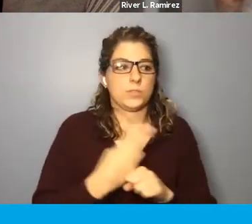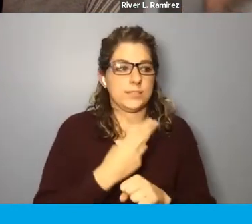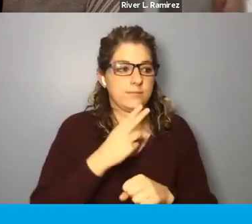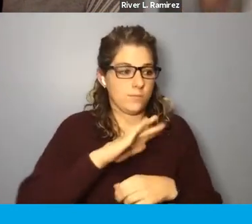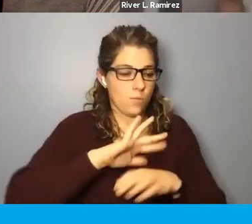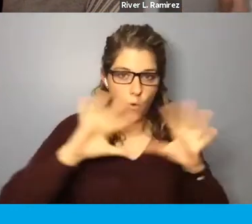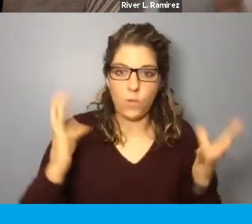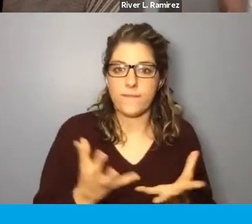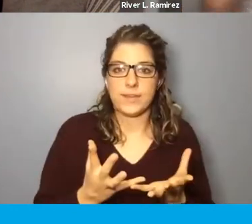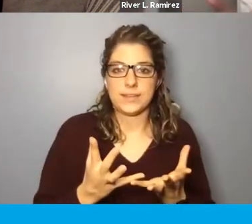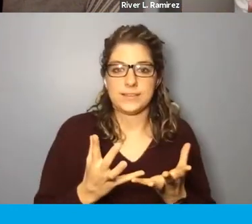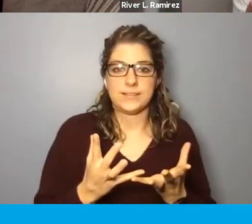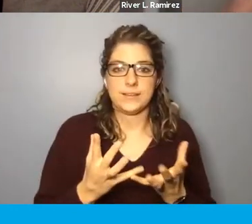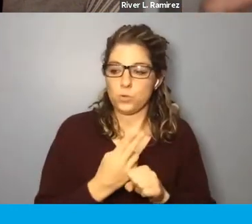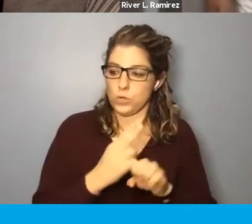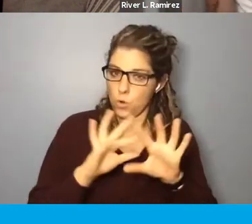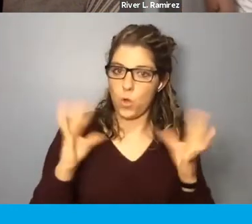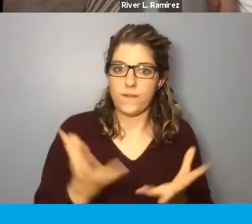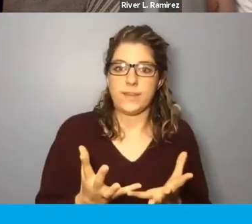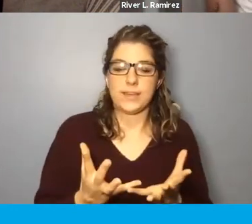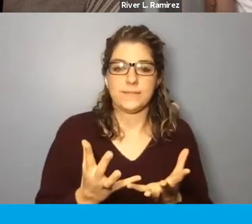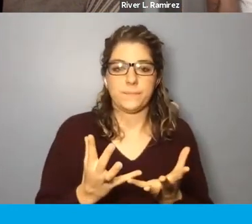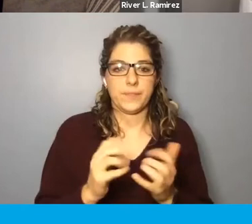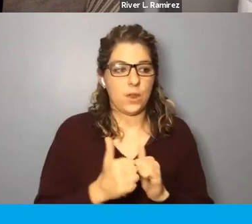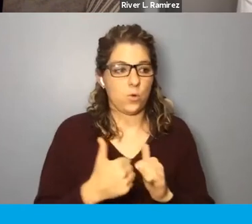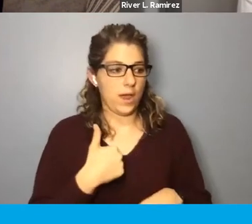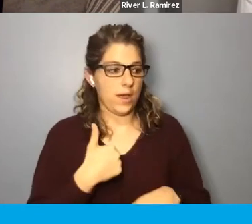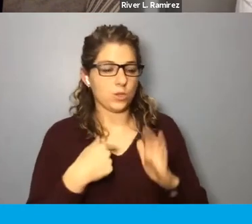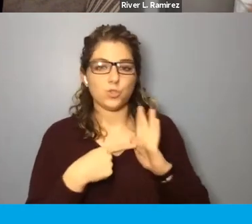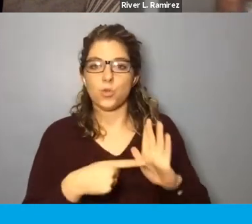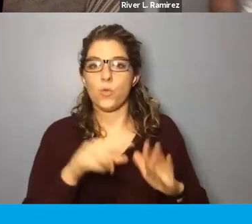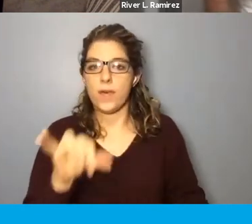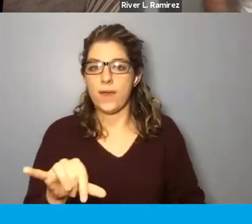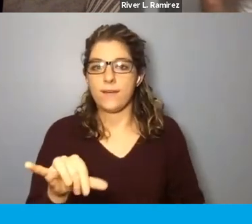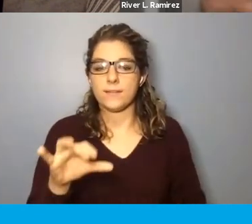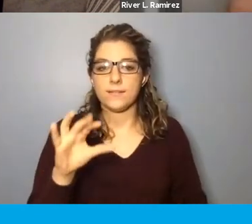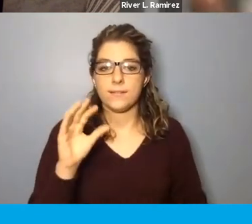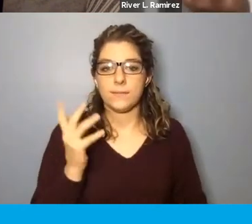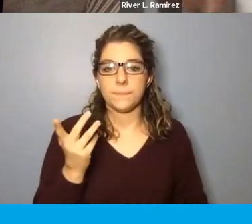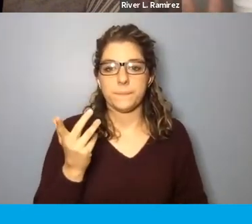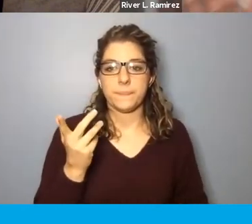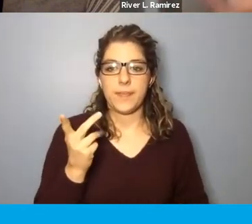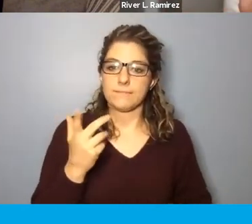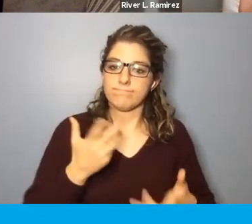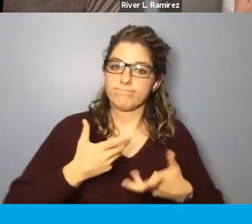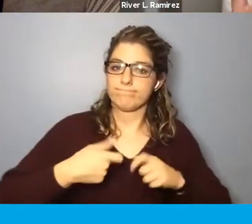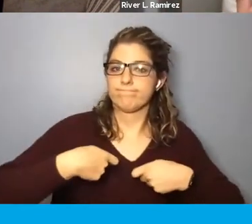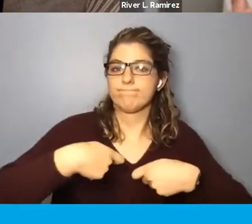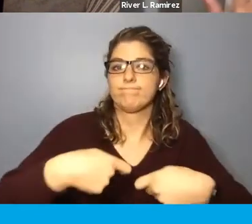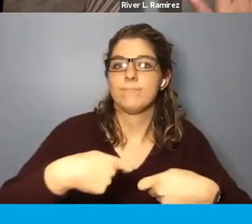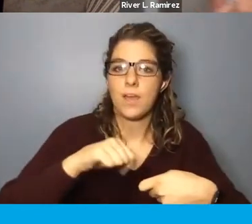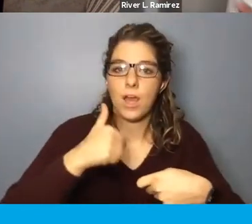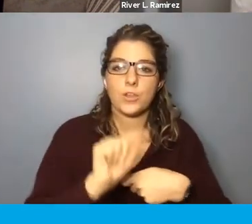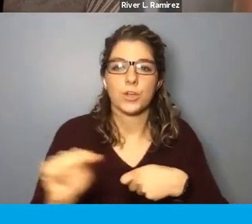all of it. I'm using all of it. And how can I show that in a way that compels maybe other people